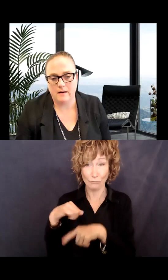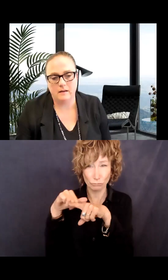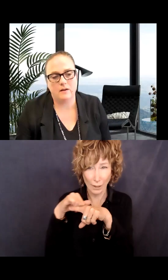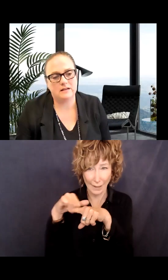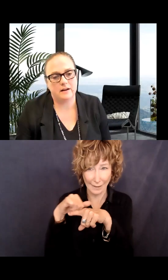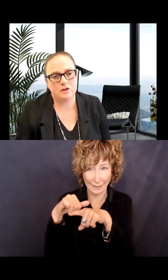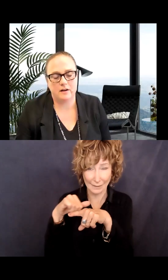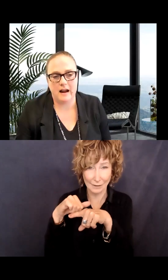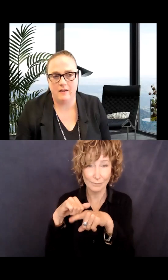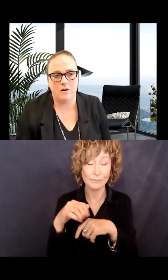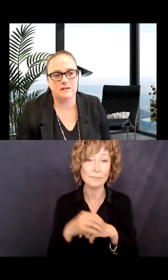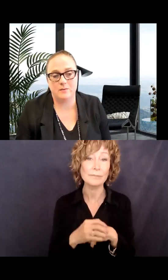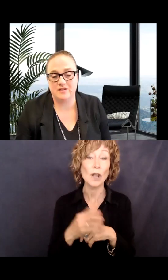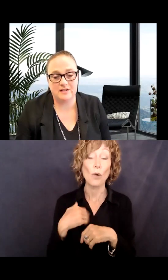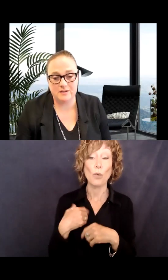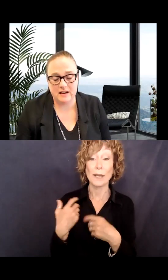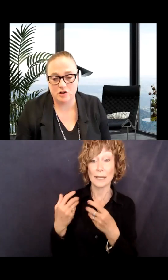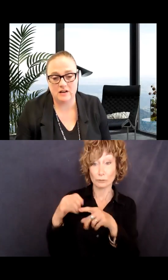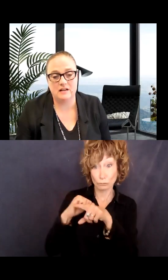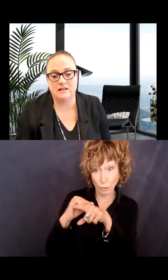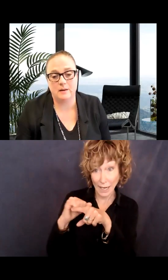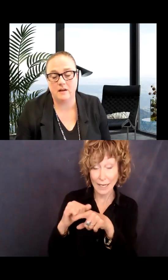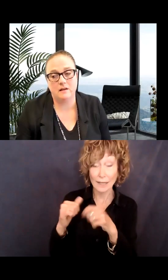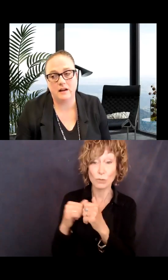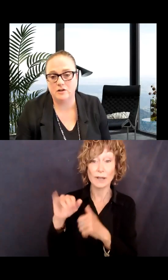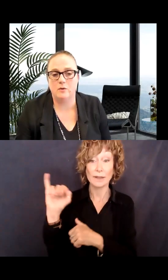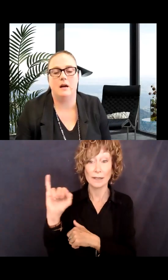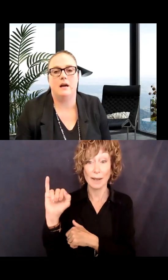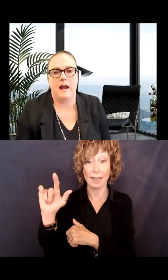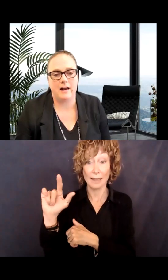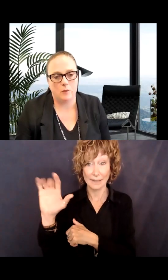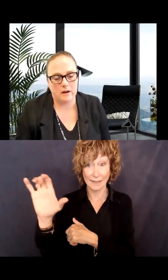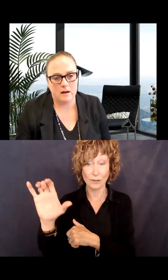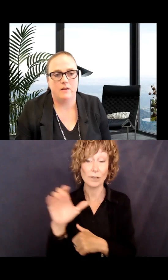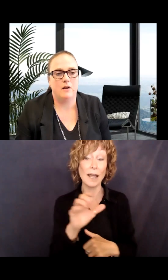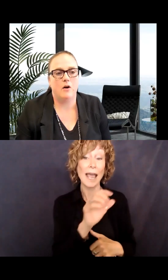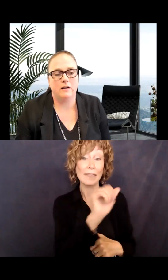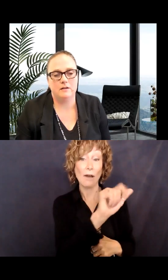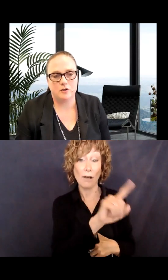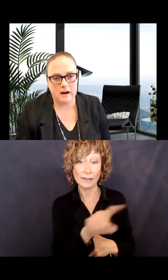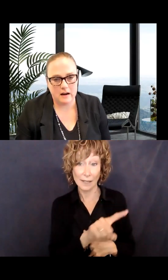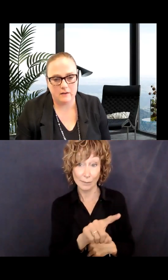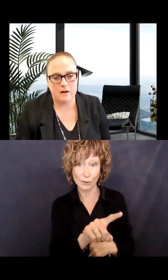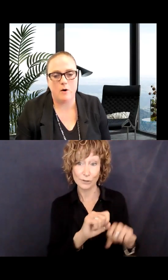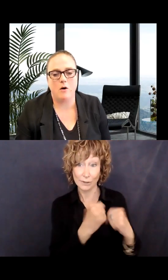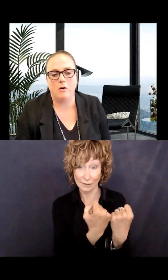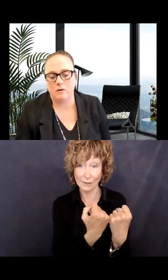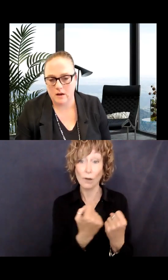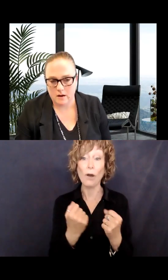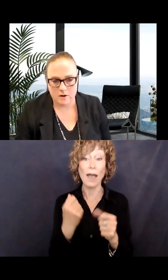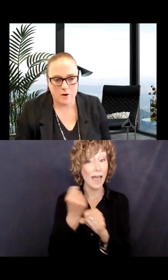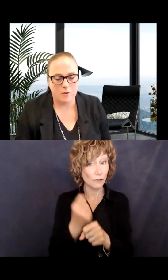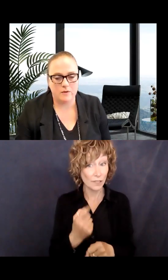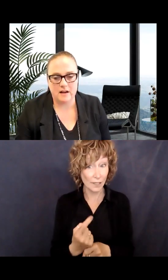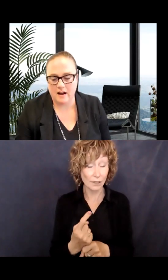the Independent Living Center and the Alzheimer's Association, and this is something that they do annually. They all get the training, they